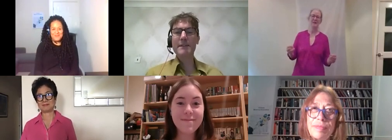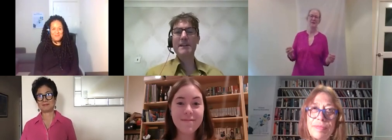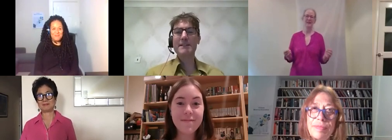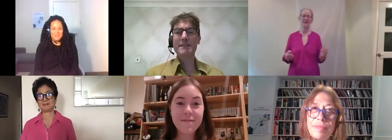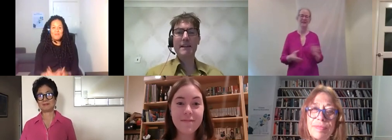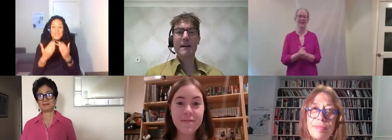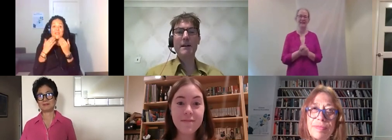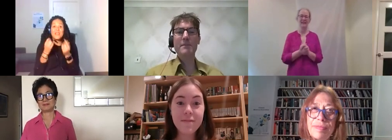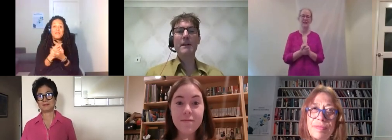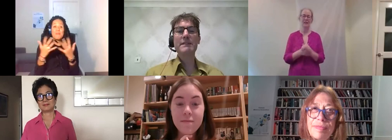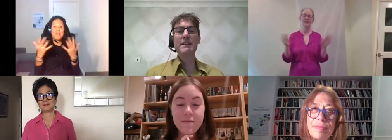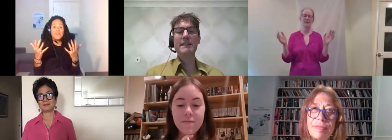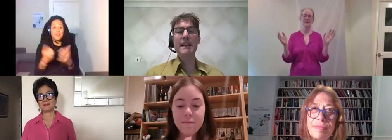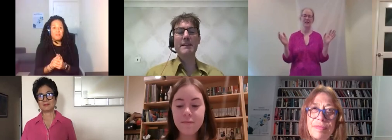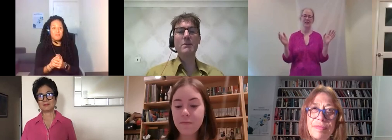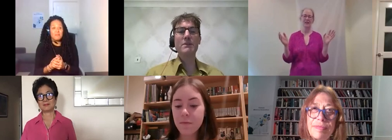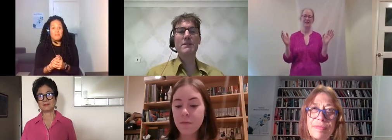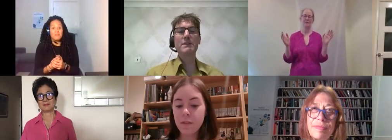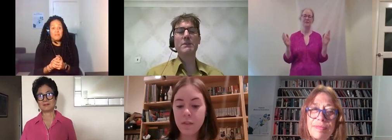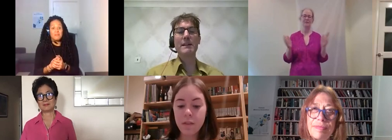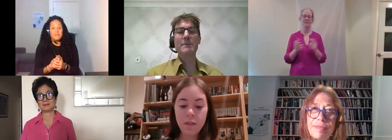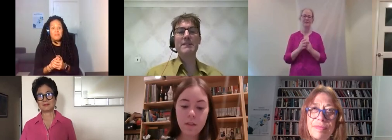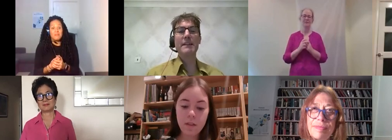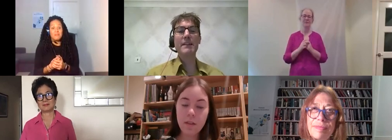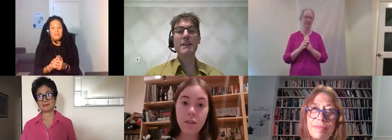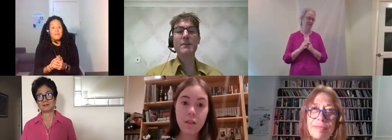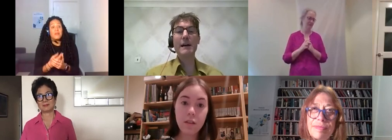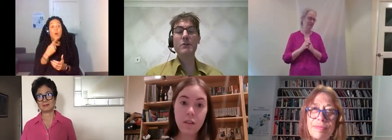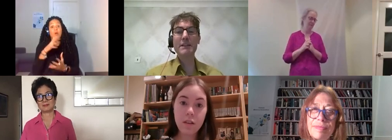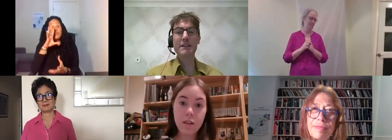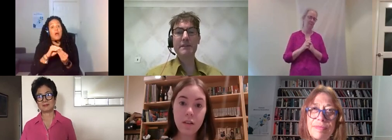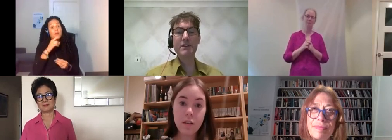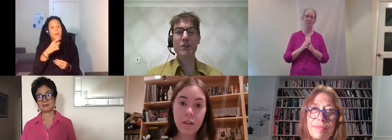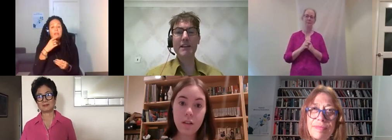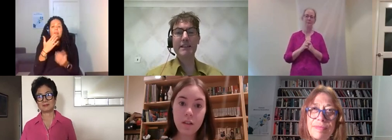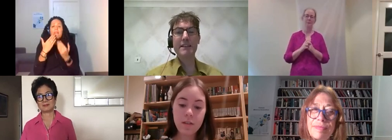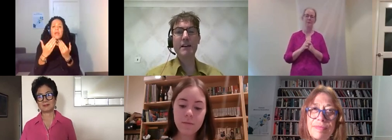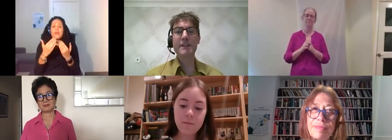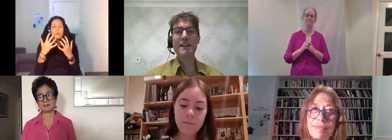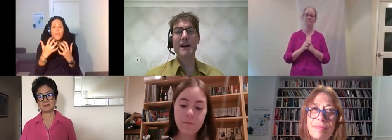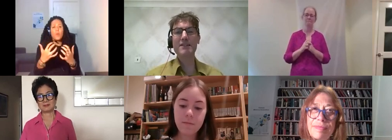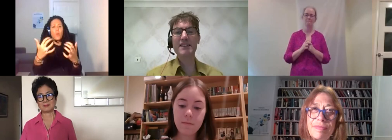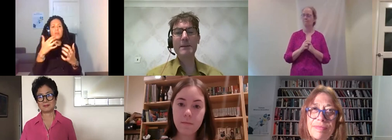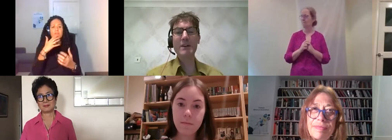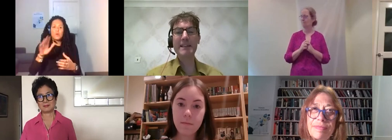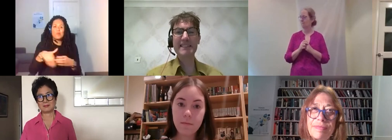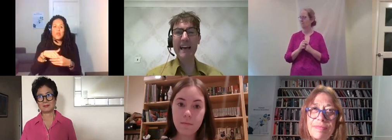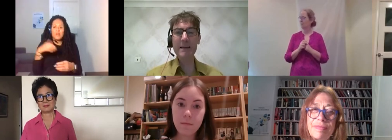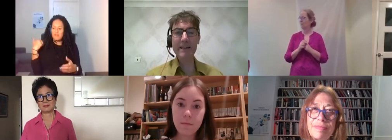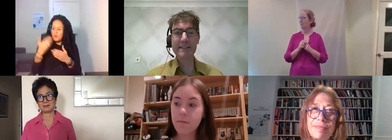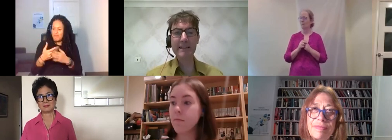Thanks very much. Just again, I want to round up by saying thank you to our audience for joining us over the last